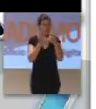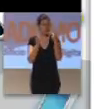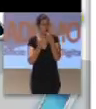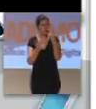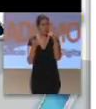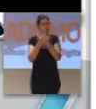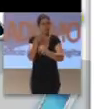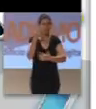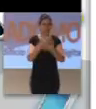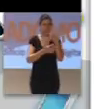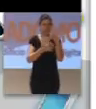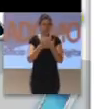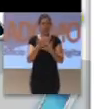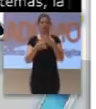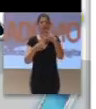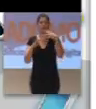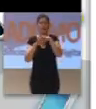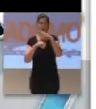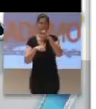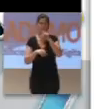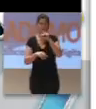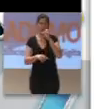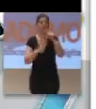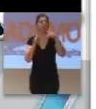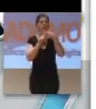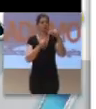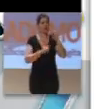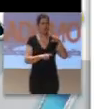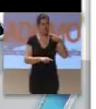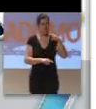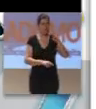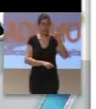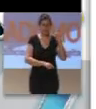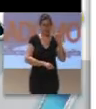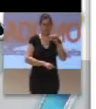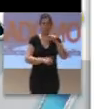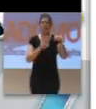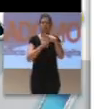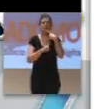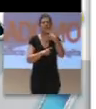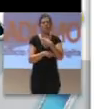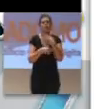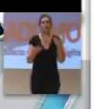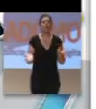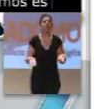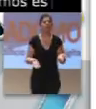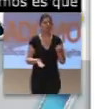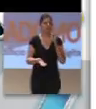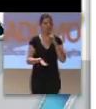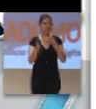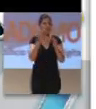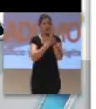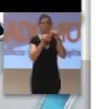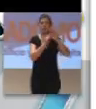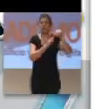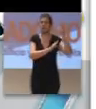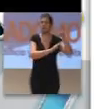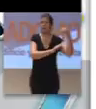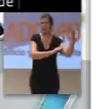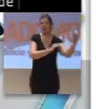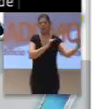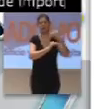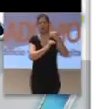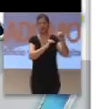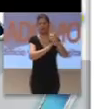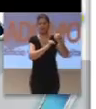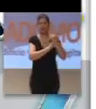and it has to use both systems, location through the cells, but also through the GPS. Another difficulties that we